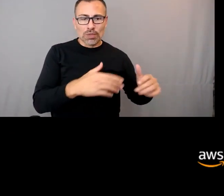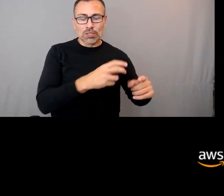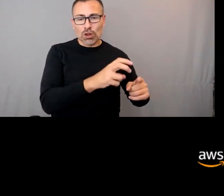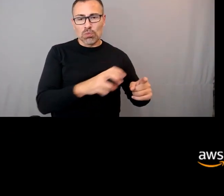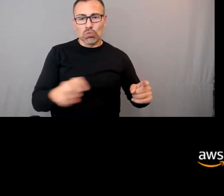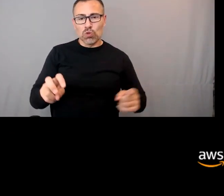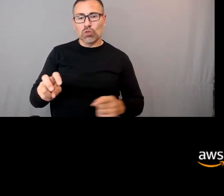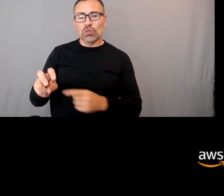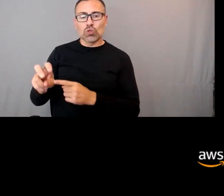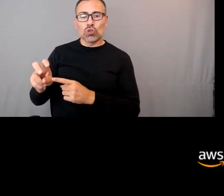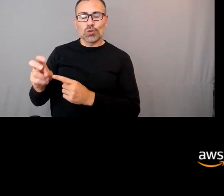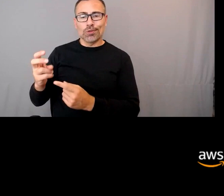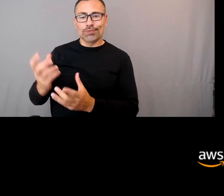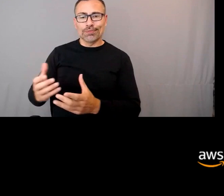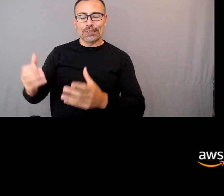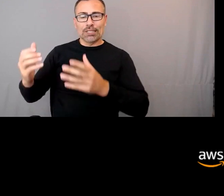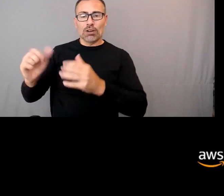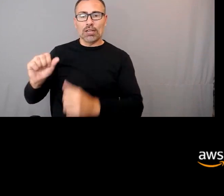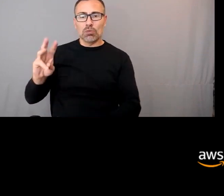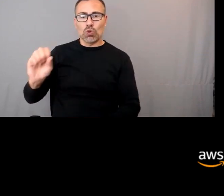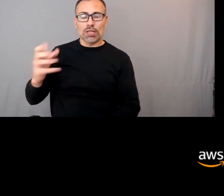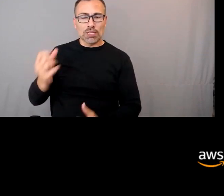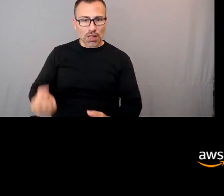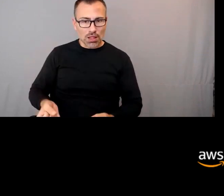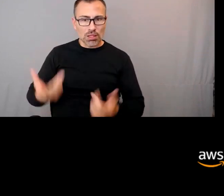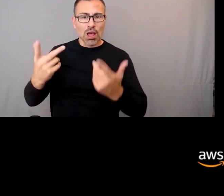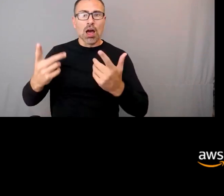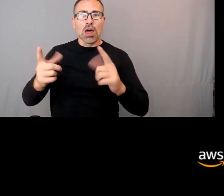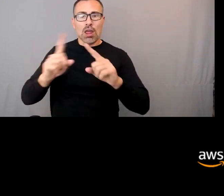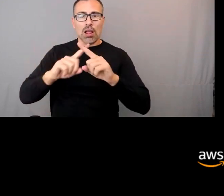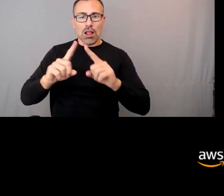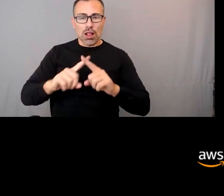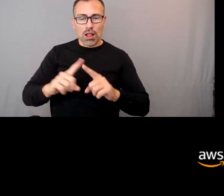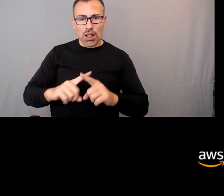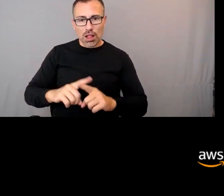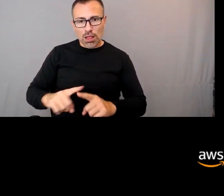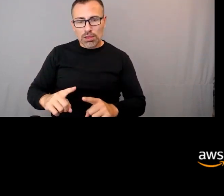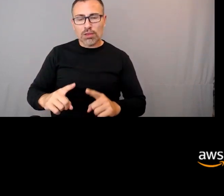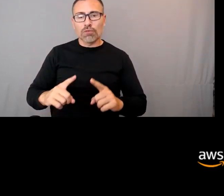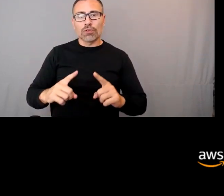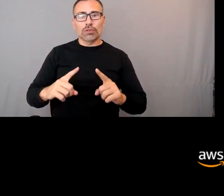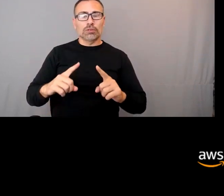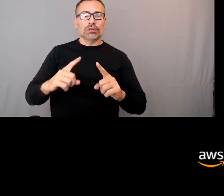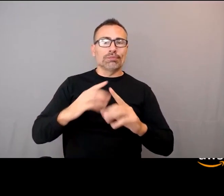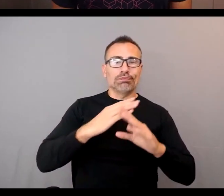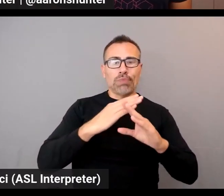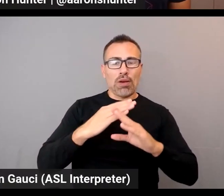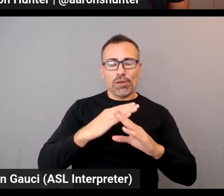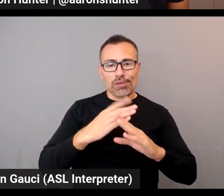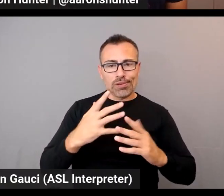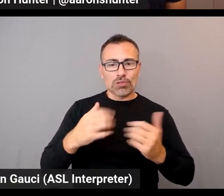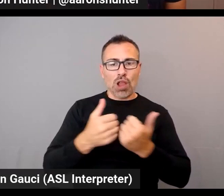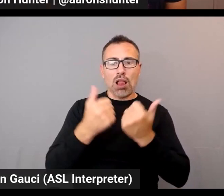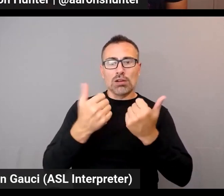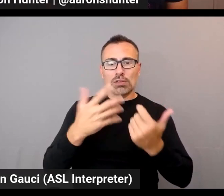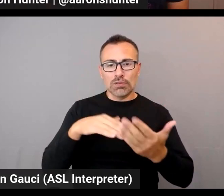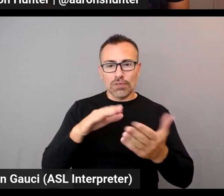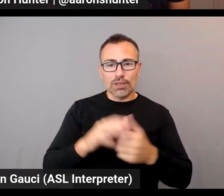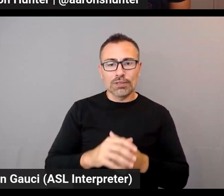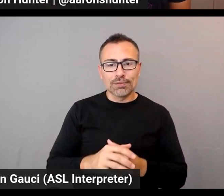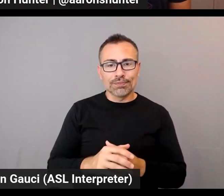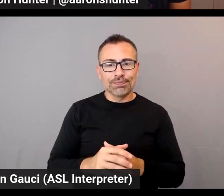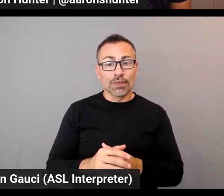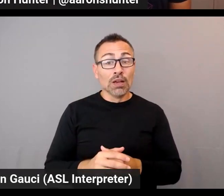like many, many layers of challenges. Yeah, there's a lot of work involved there. In fact, I was going to go back to the comment I was going to make was when you were talking